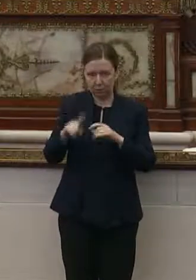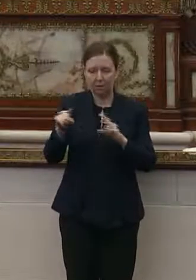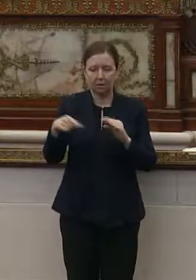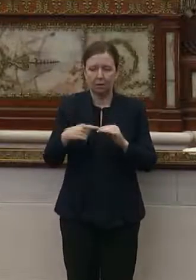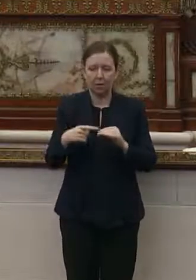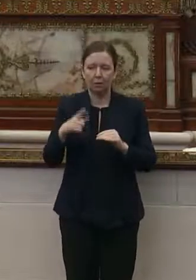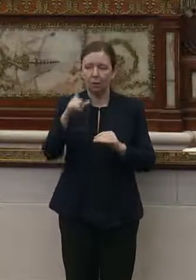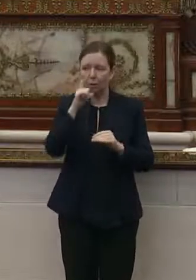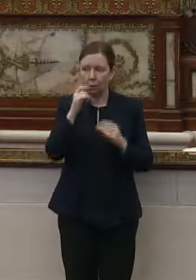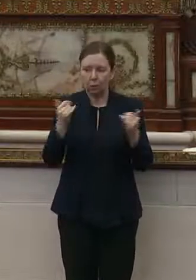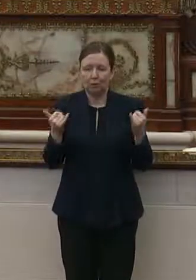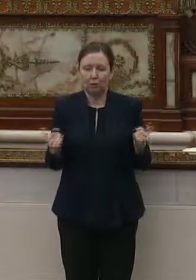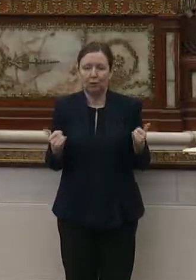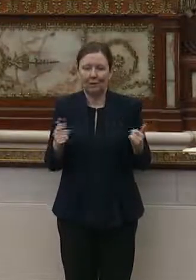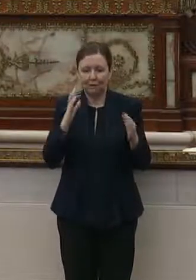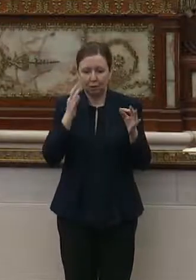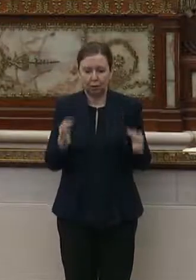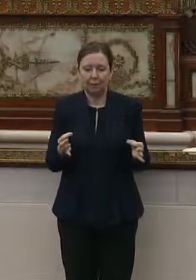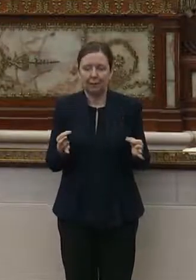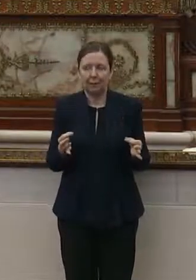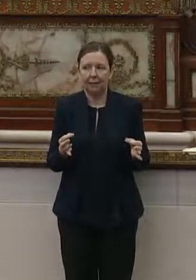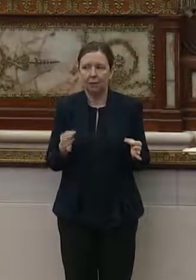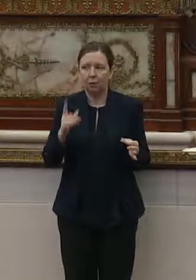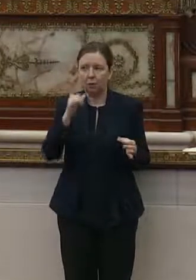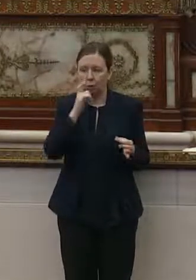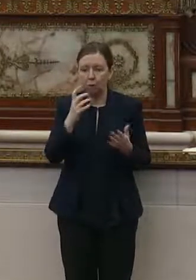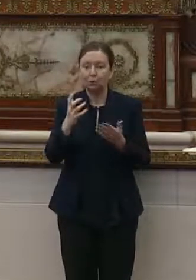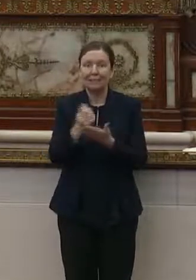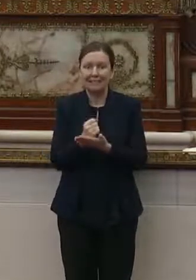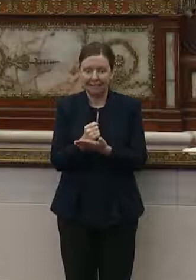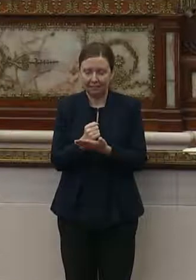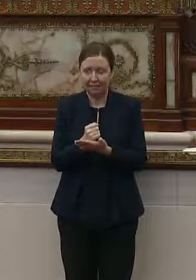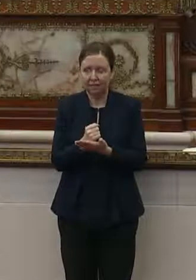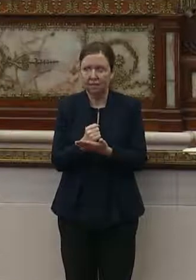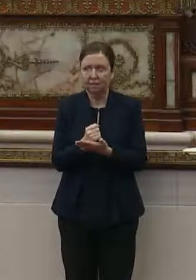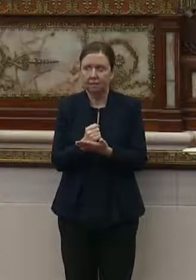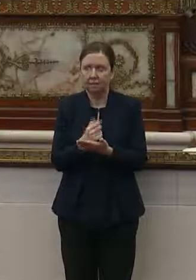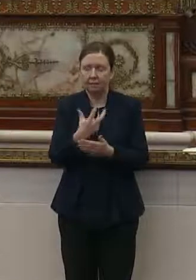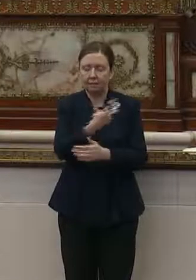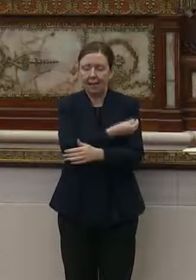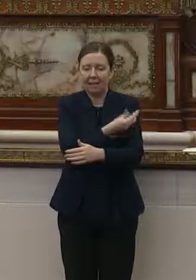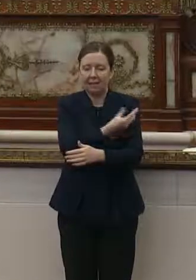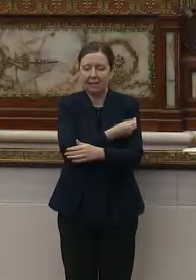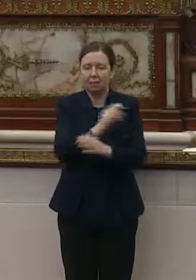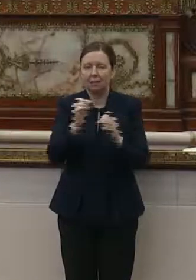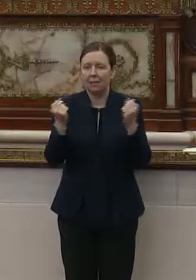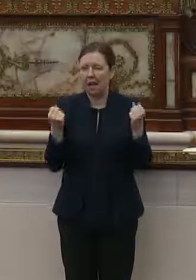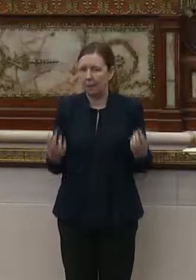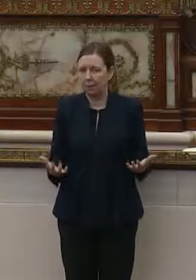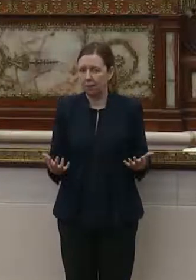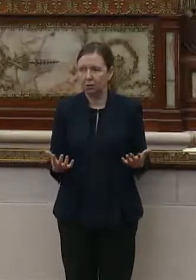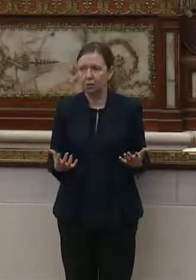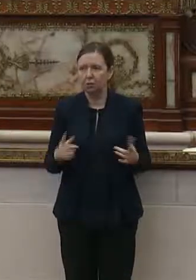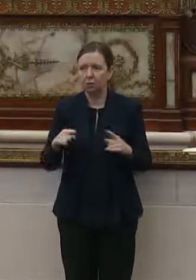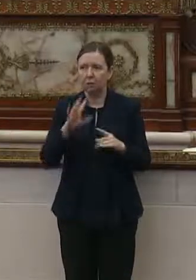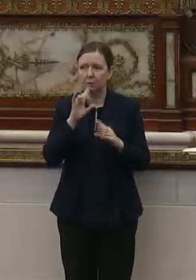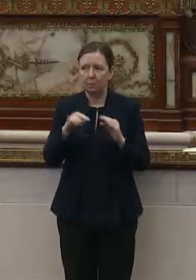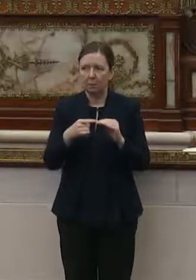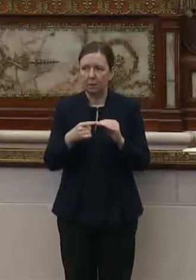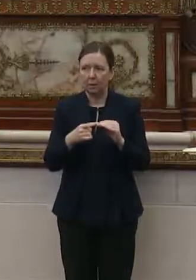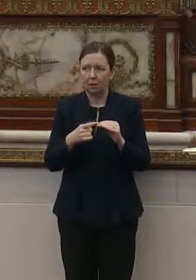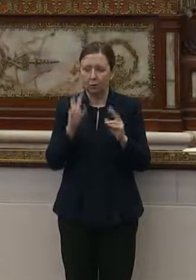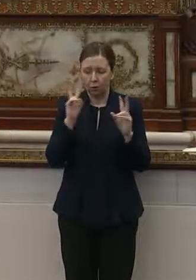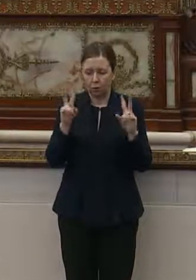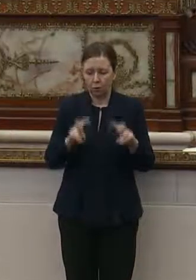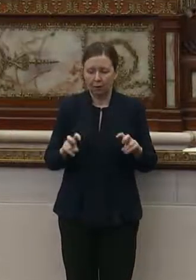around who's currently determining who's receiving vaccinations and how much, when we talk about looking